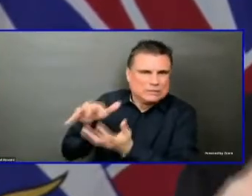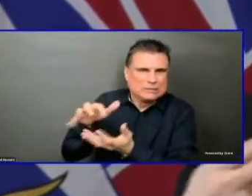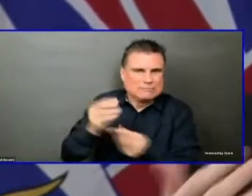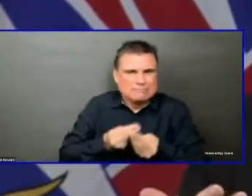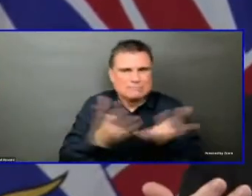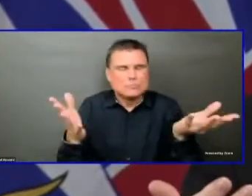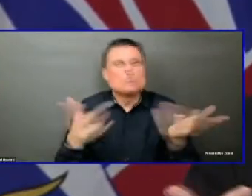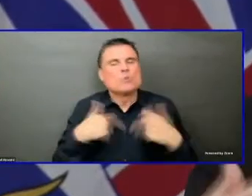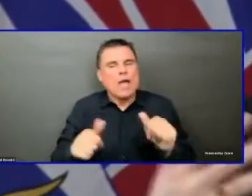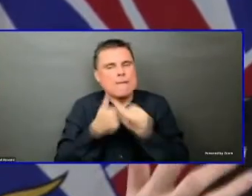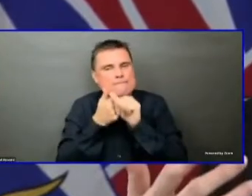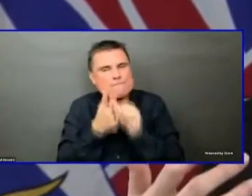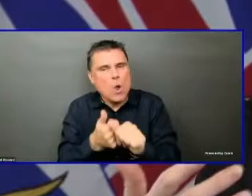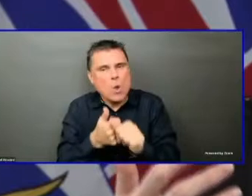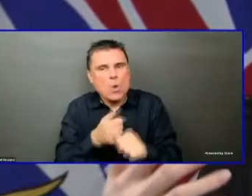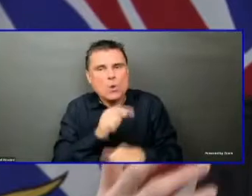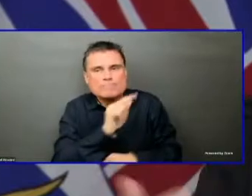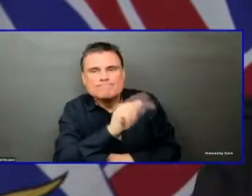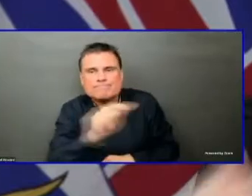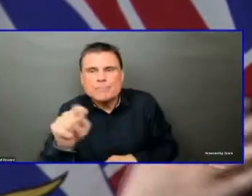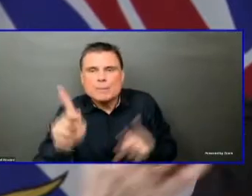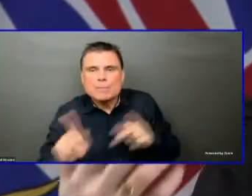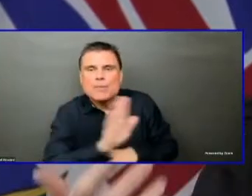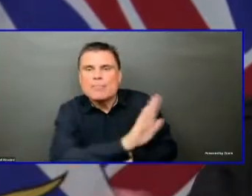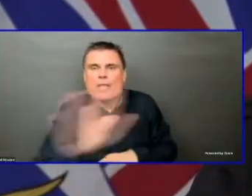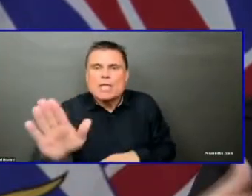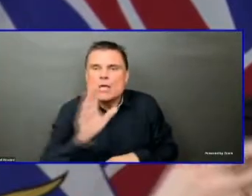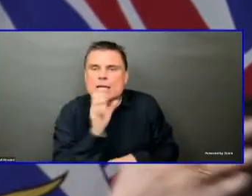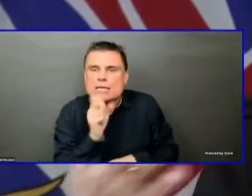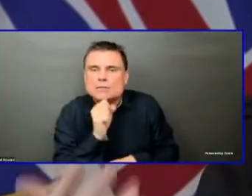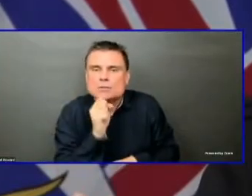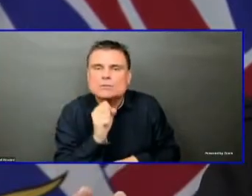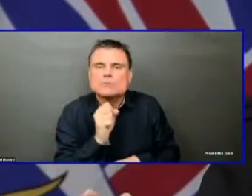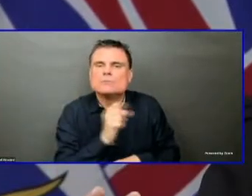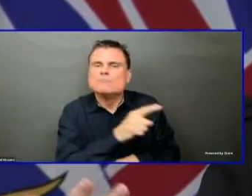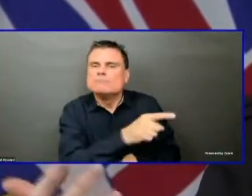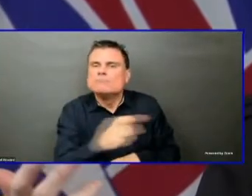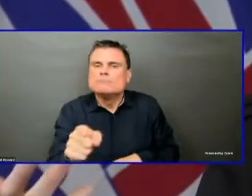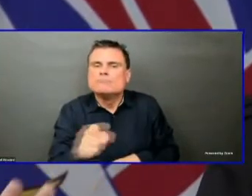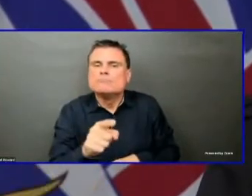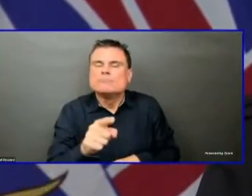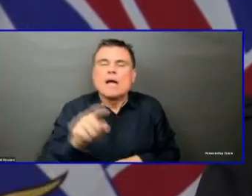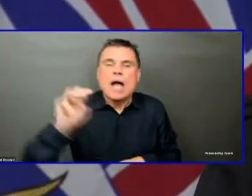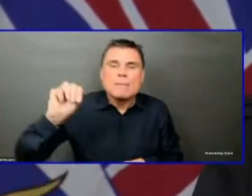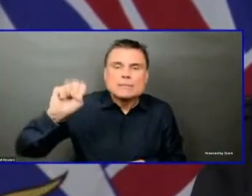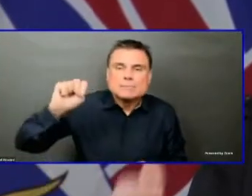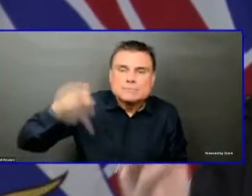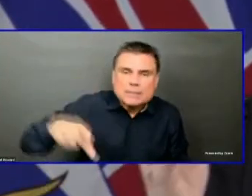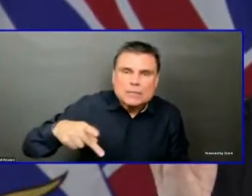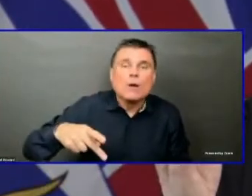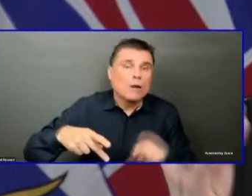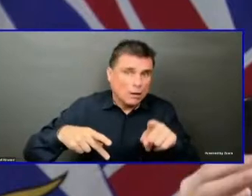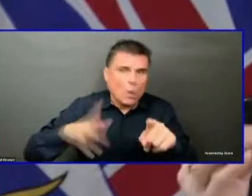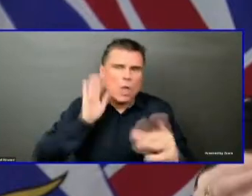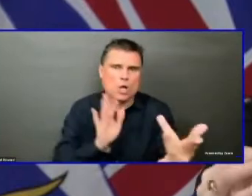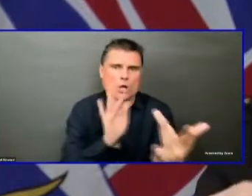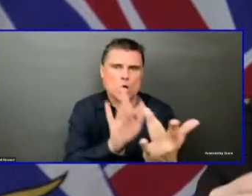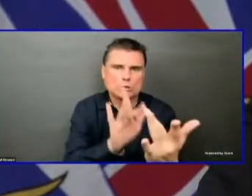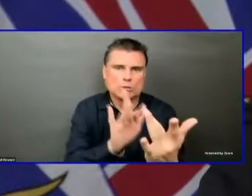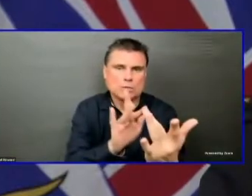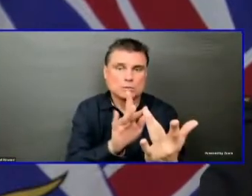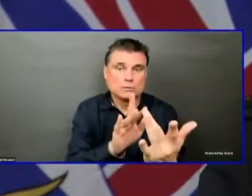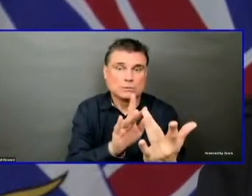example, to connect with them. Service BC is working. We're setting up a hotline so that we can call people, and there will be much